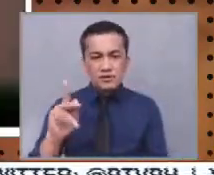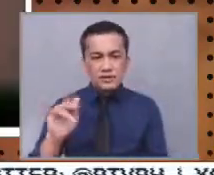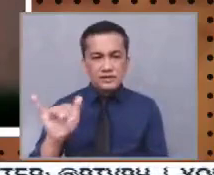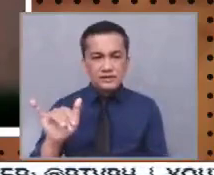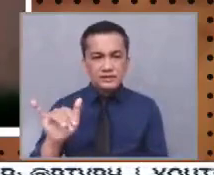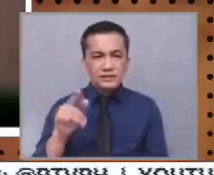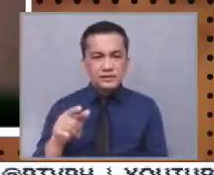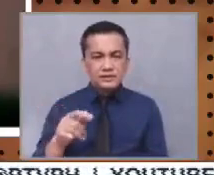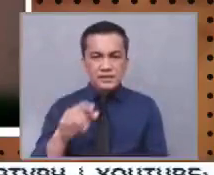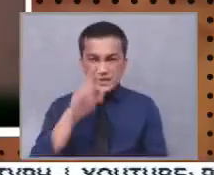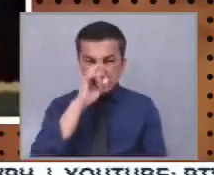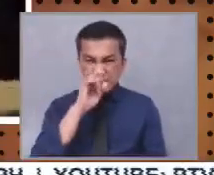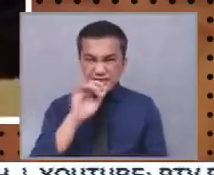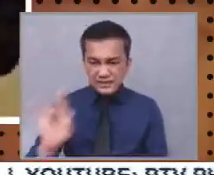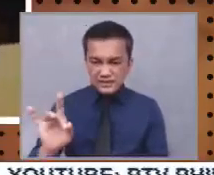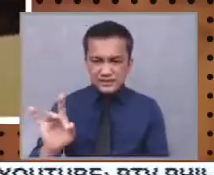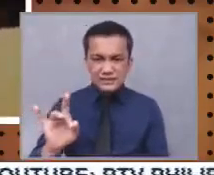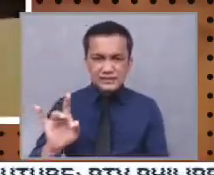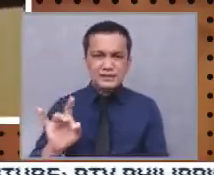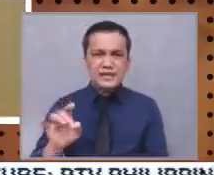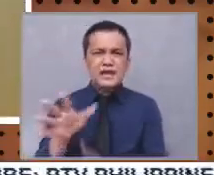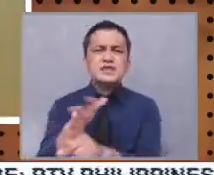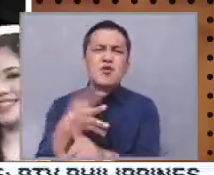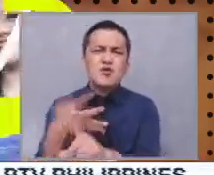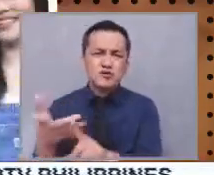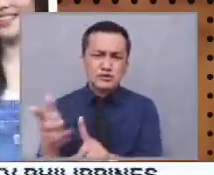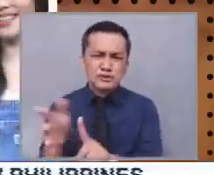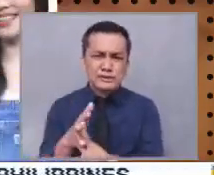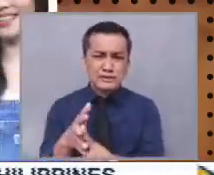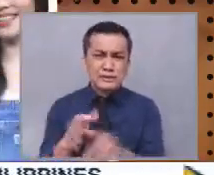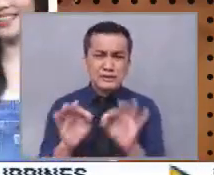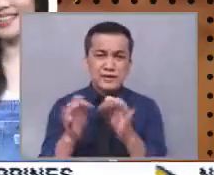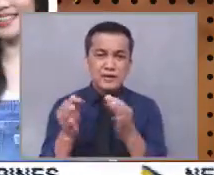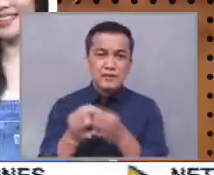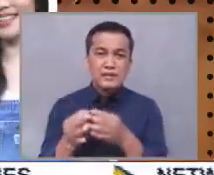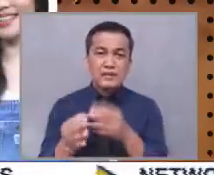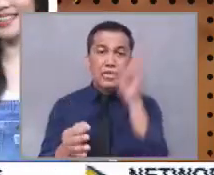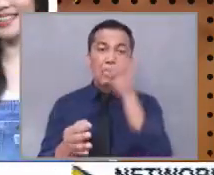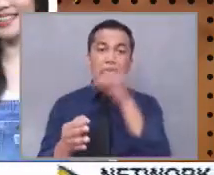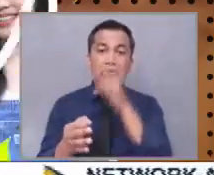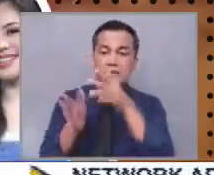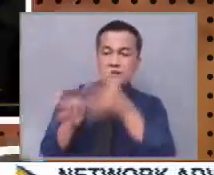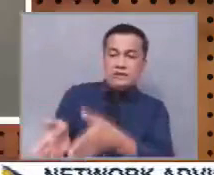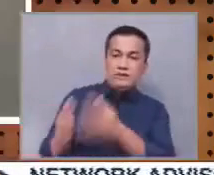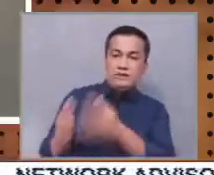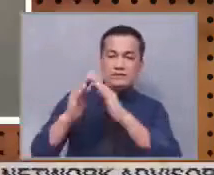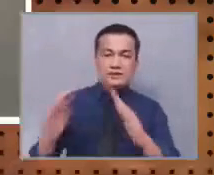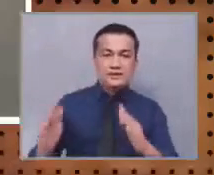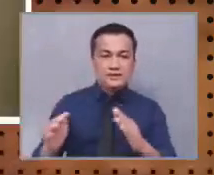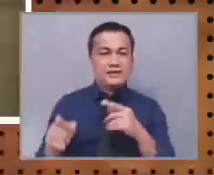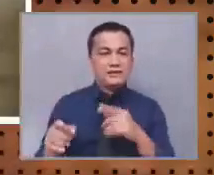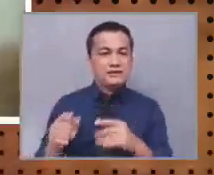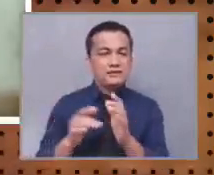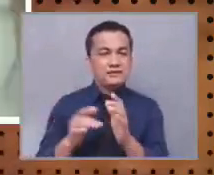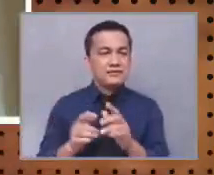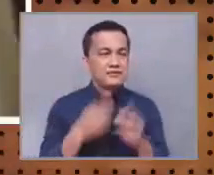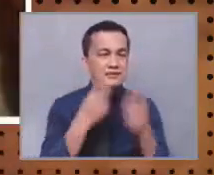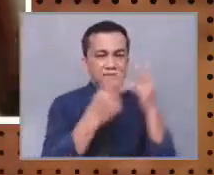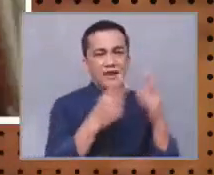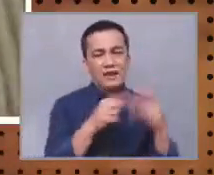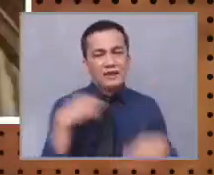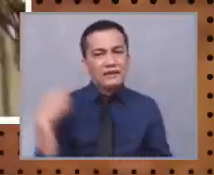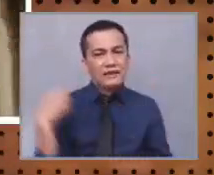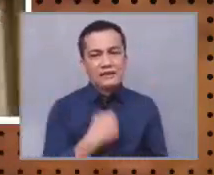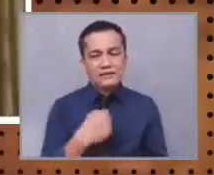kid na aksidenteng naiwan ng kanyang pamilya sa bahay para sa isang Christmas vacation in Paris. As he awakens to